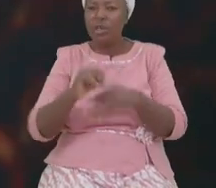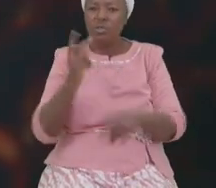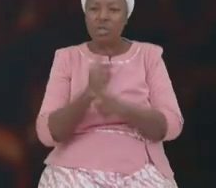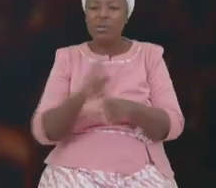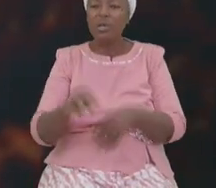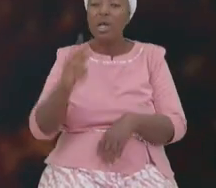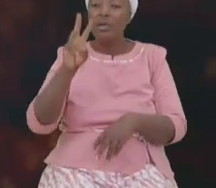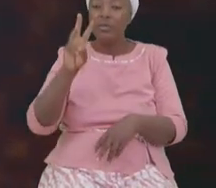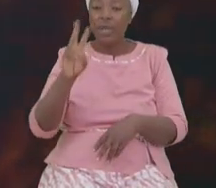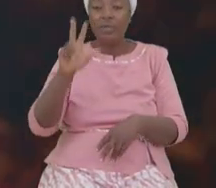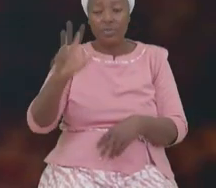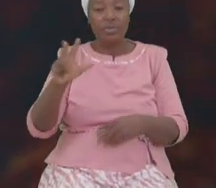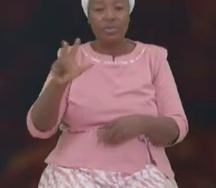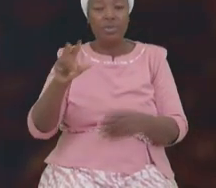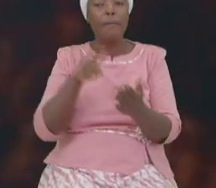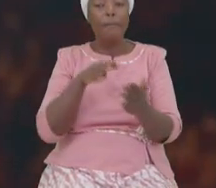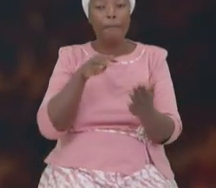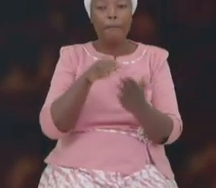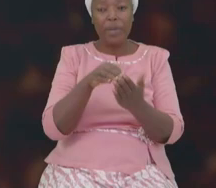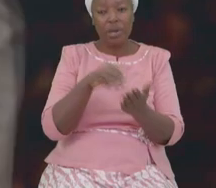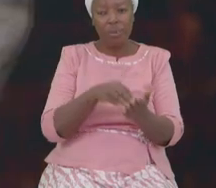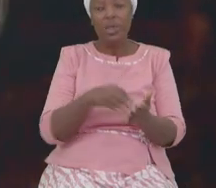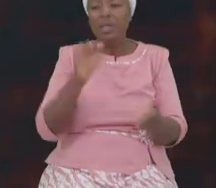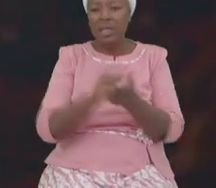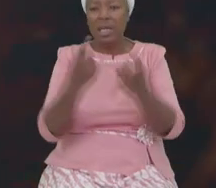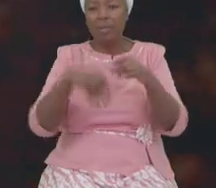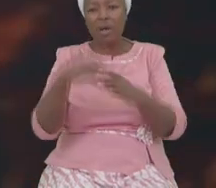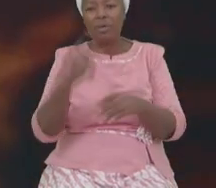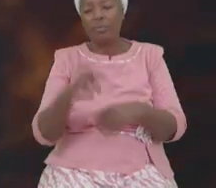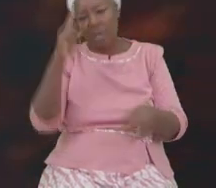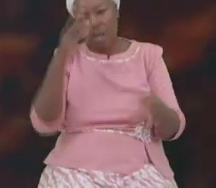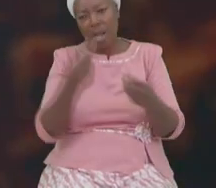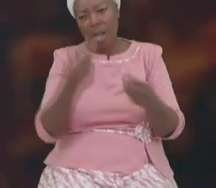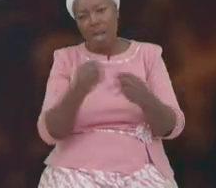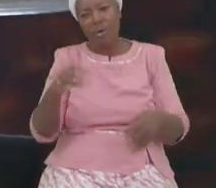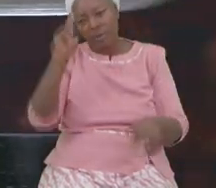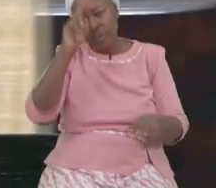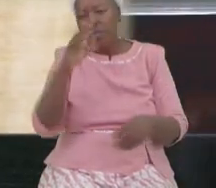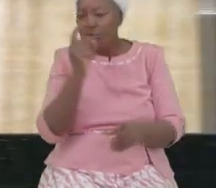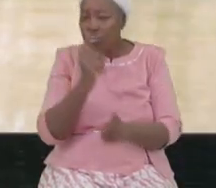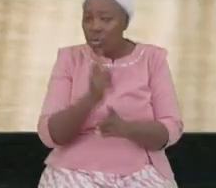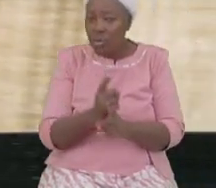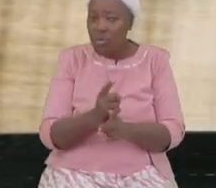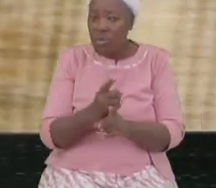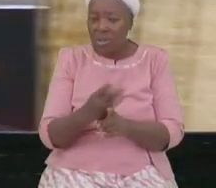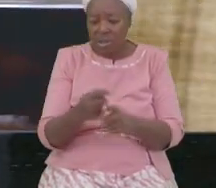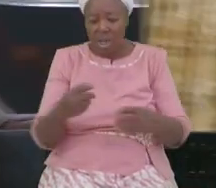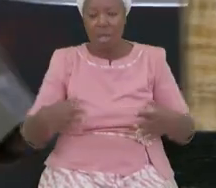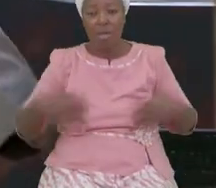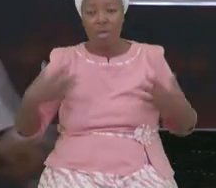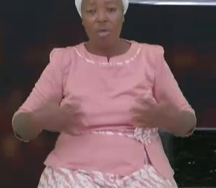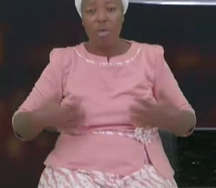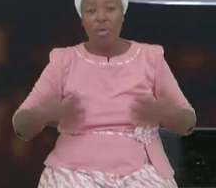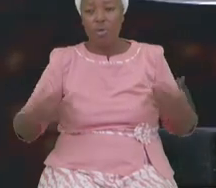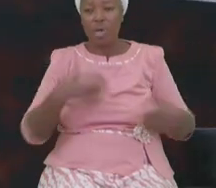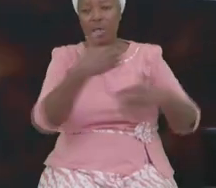3 million that came out of the land of Egypt. Just the younger generation were